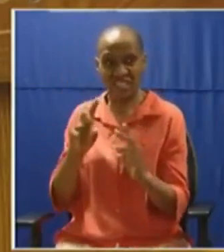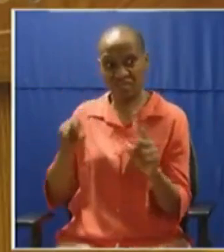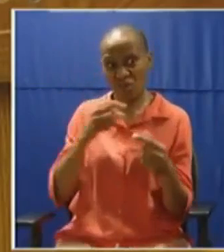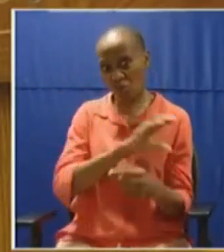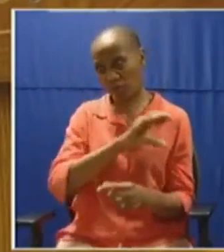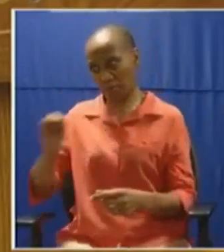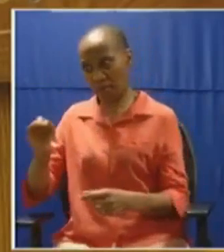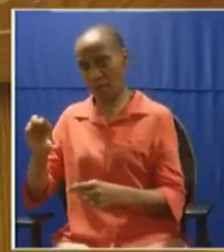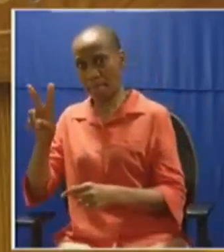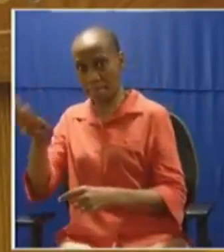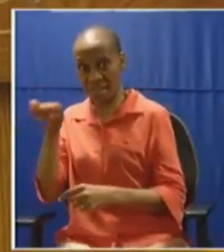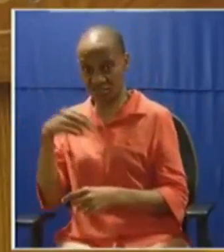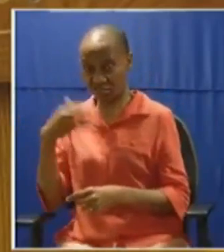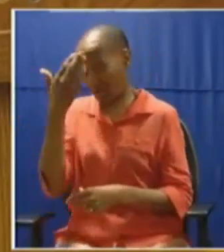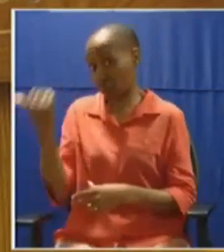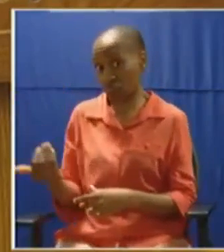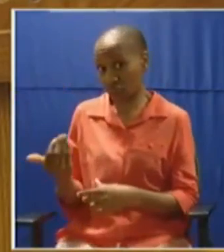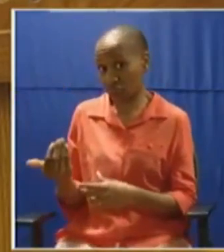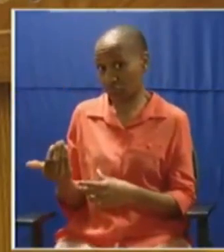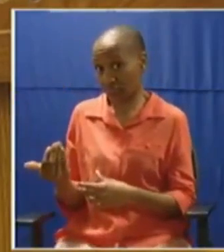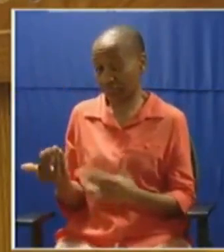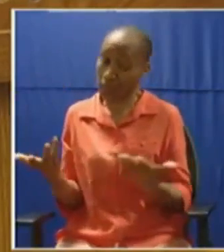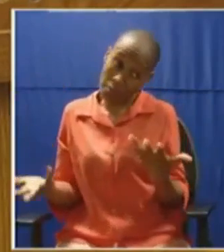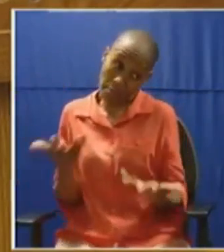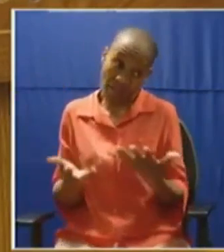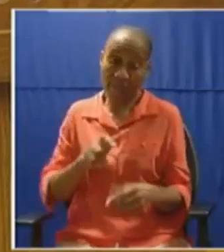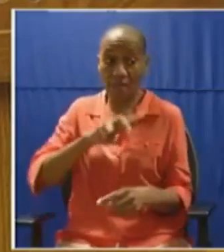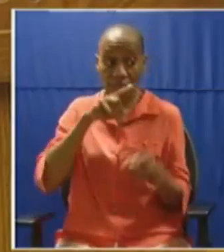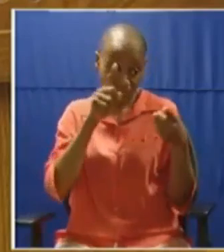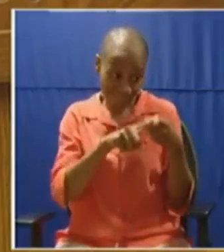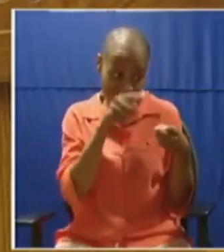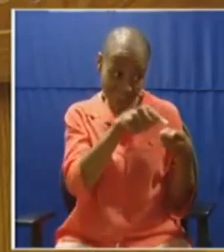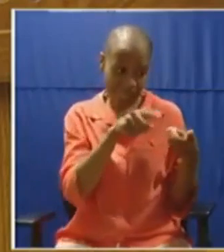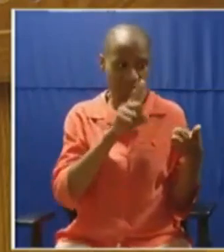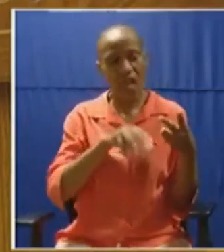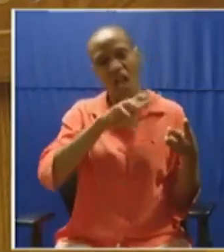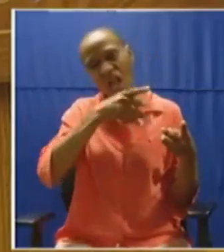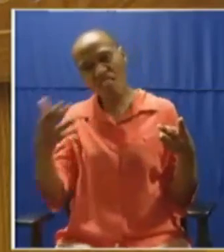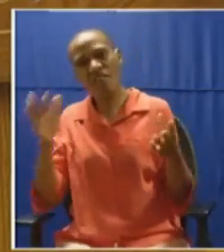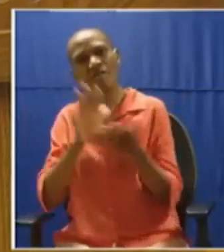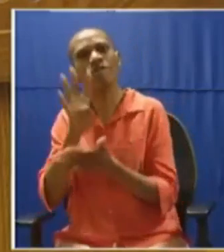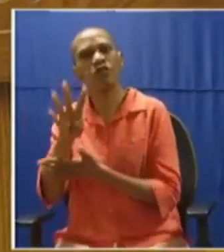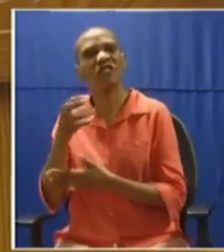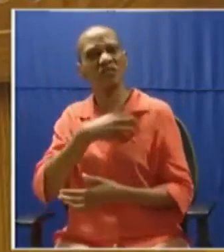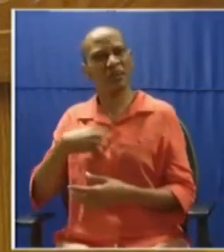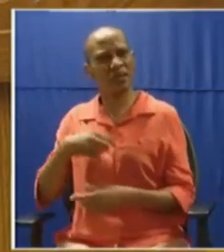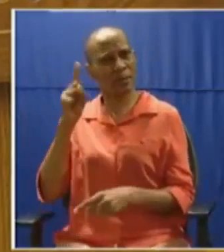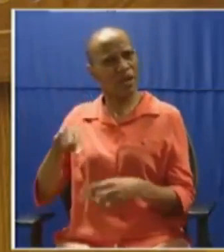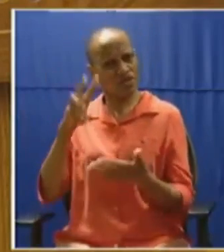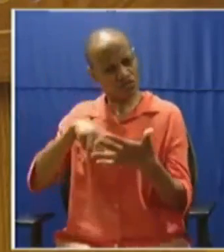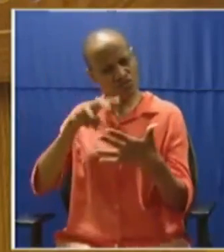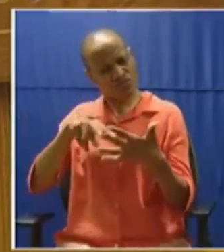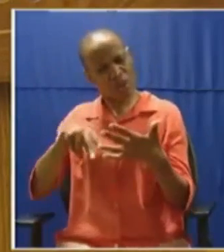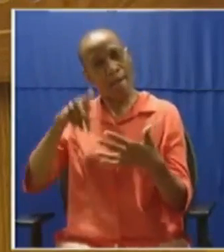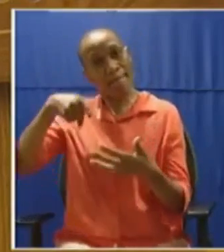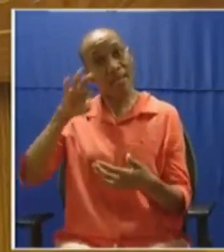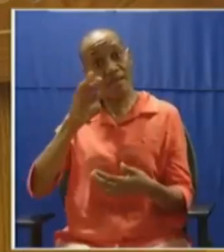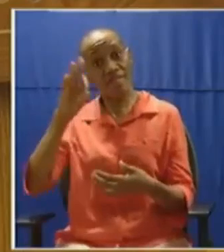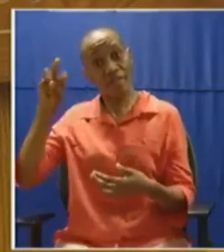investment. Maybe she and the other 14 mayors, MMs, and CFOs should try reading the Municipal Finance Management